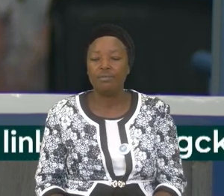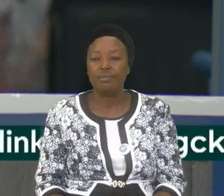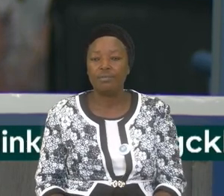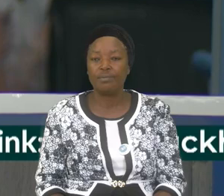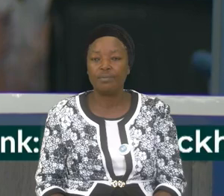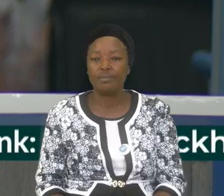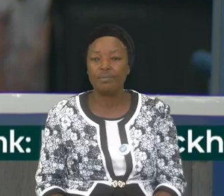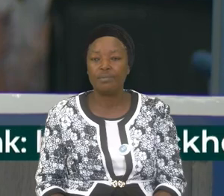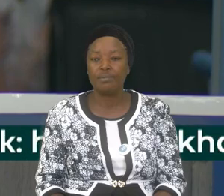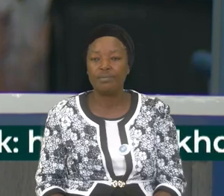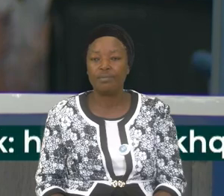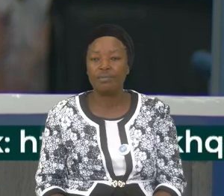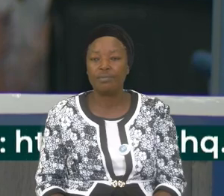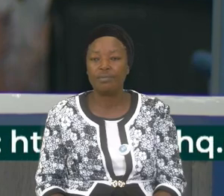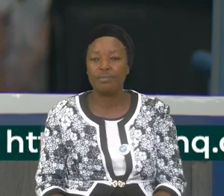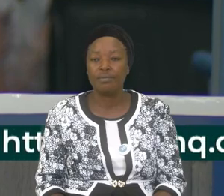Let's please hurry up